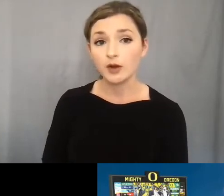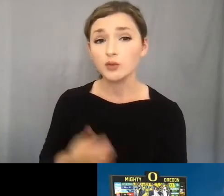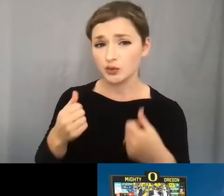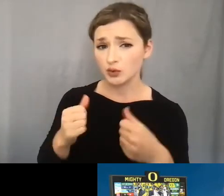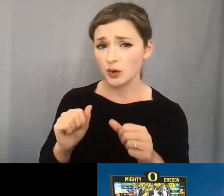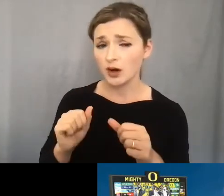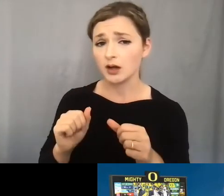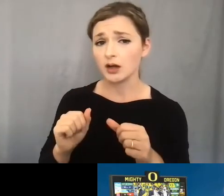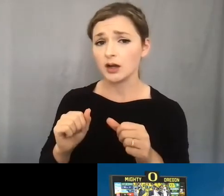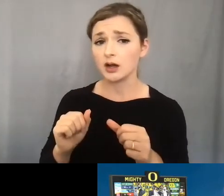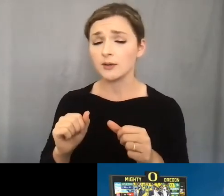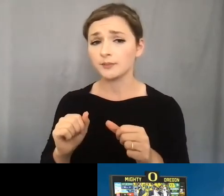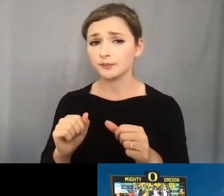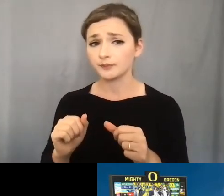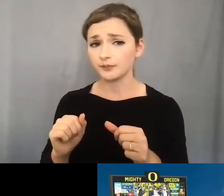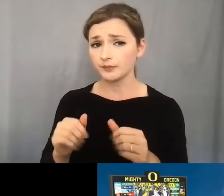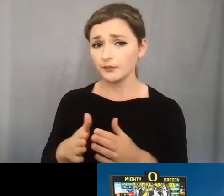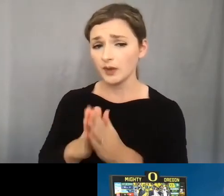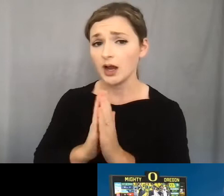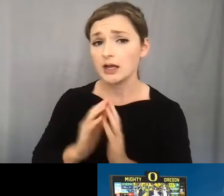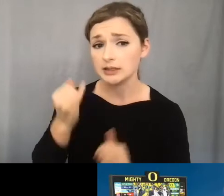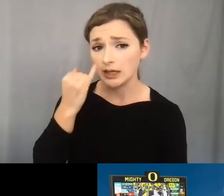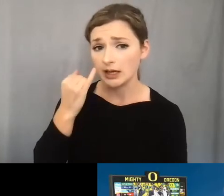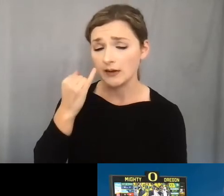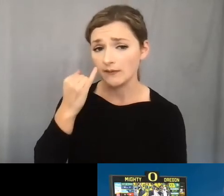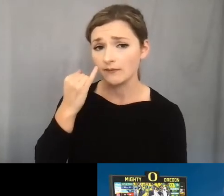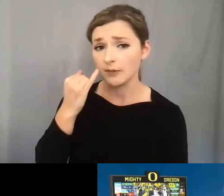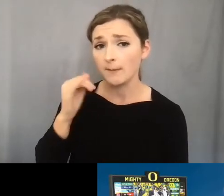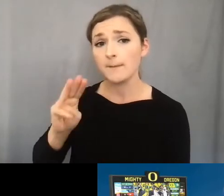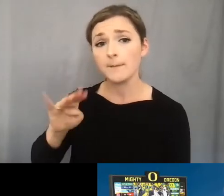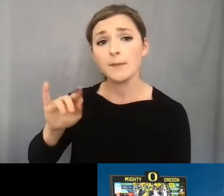if if Mike was